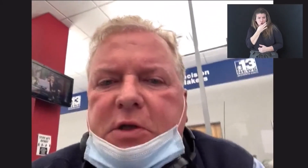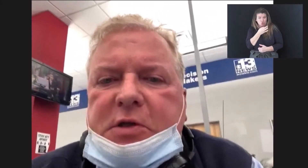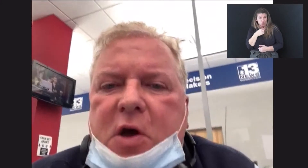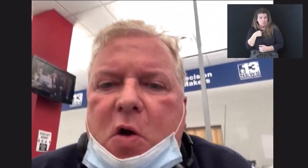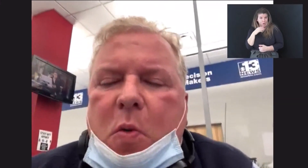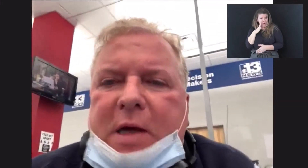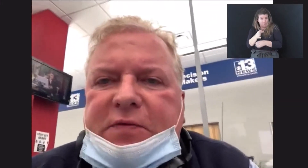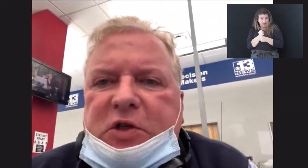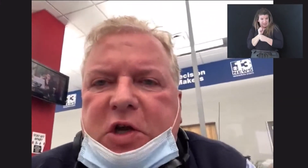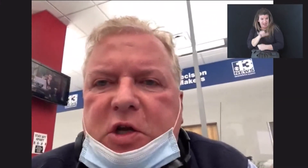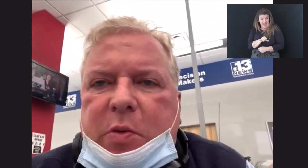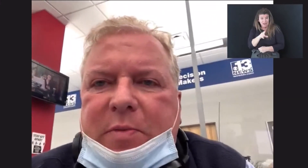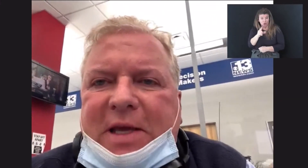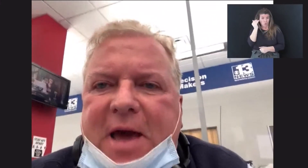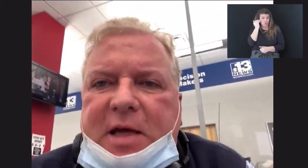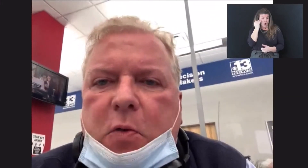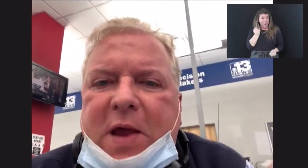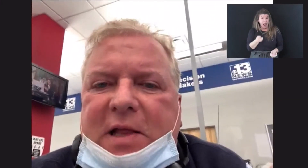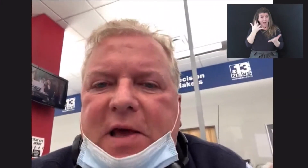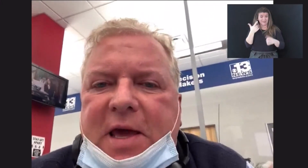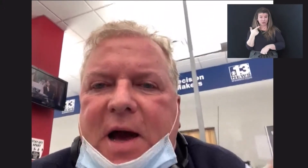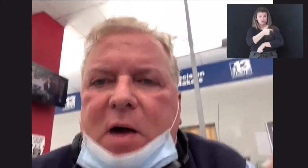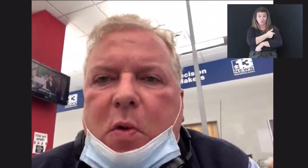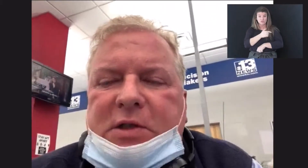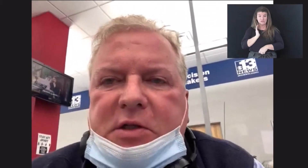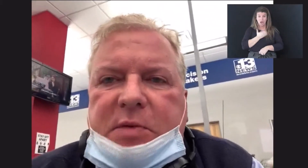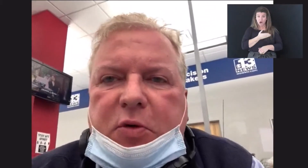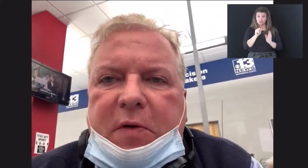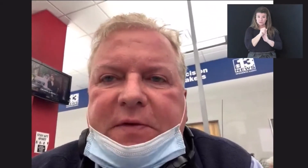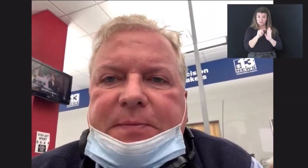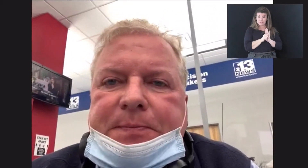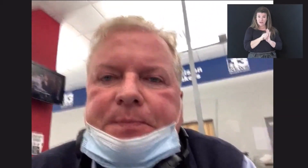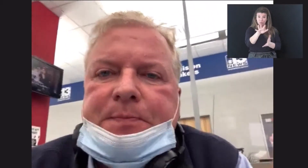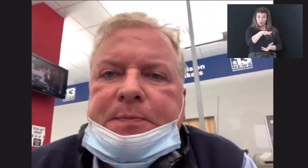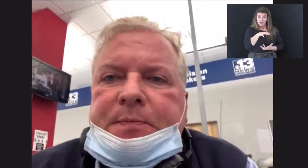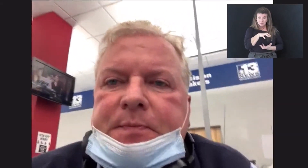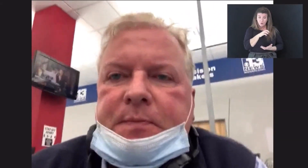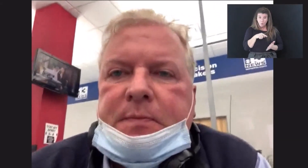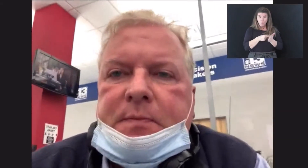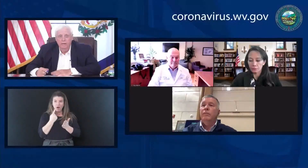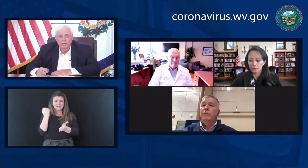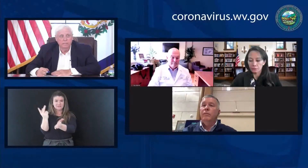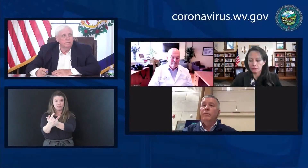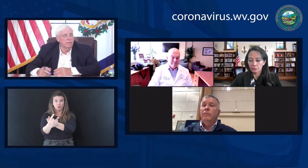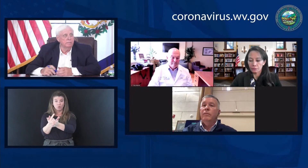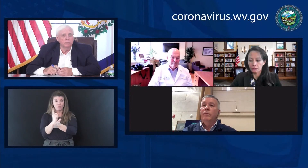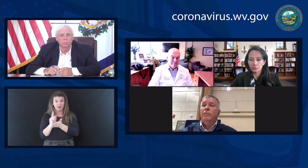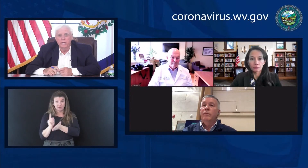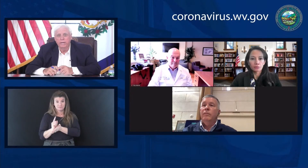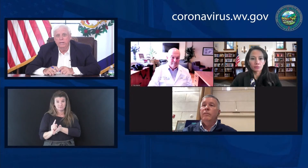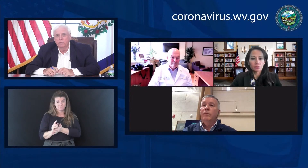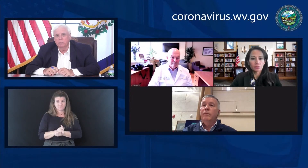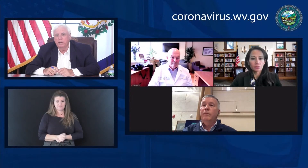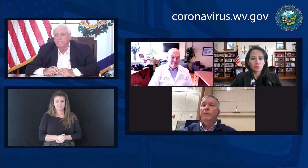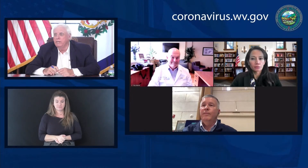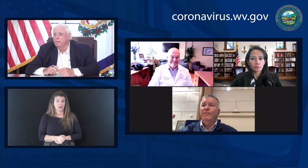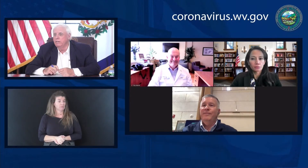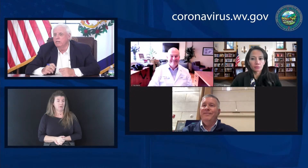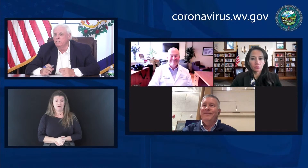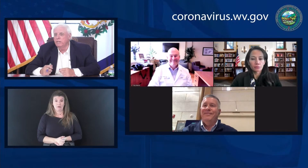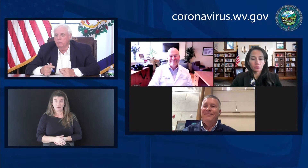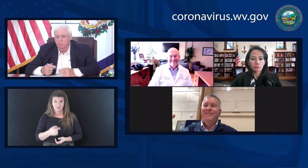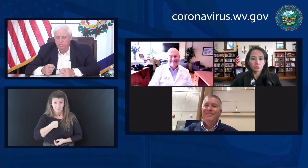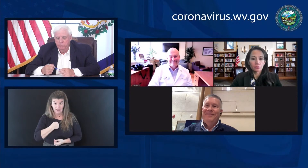many doses West Virginia would be getting weekly once it's approved? Now, that's way over my